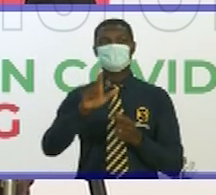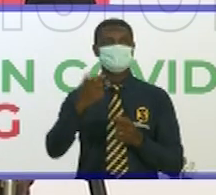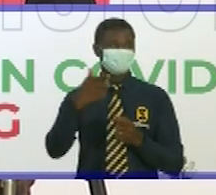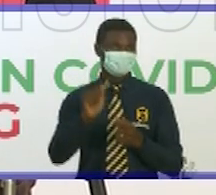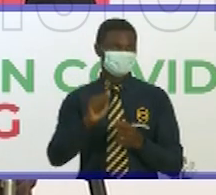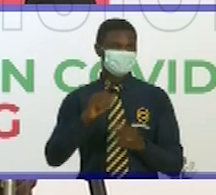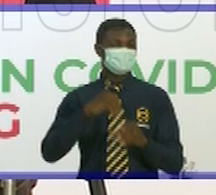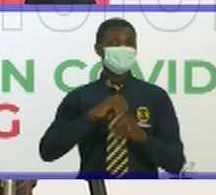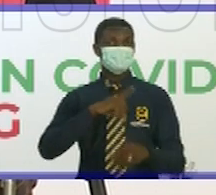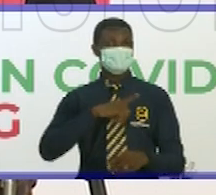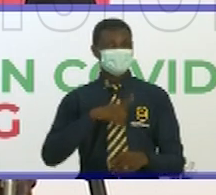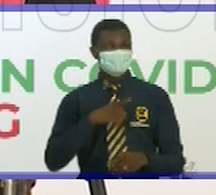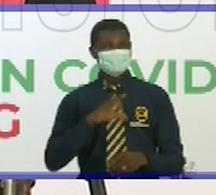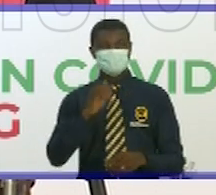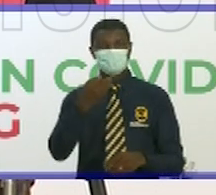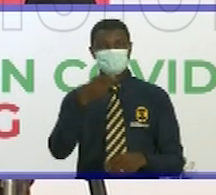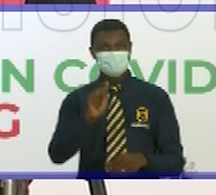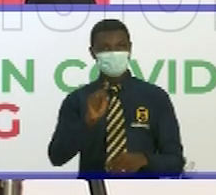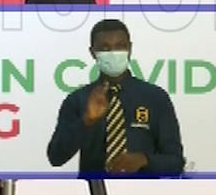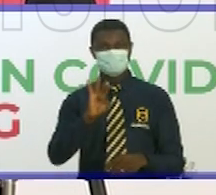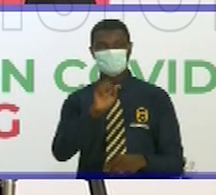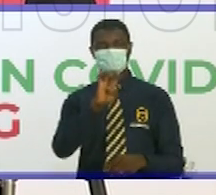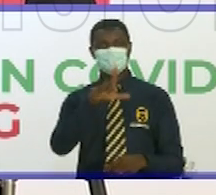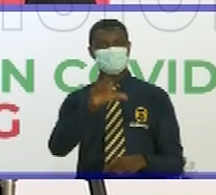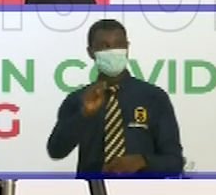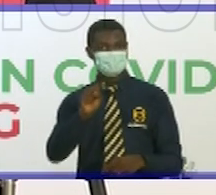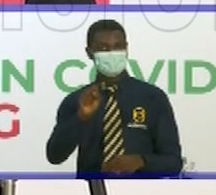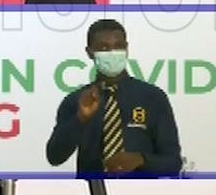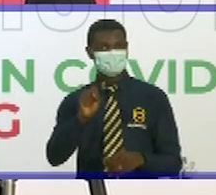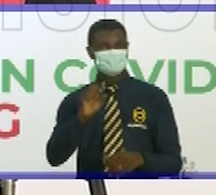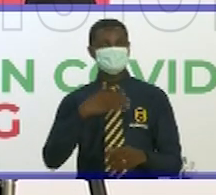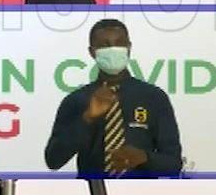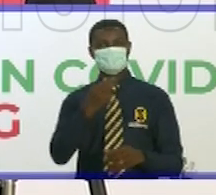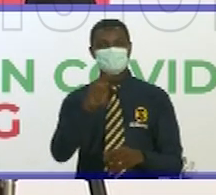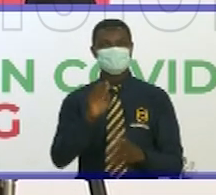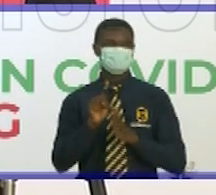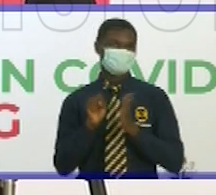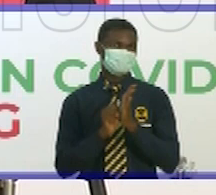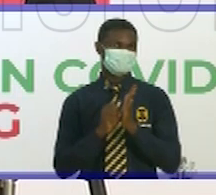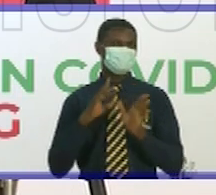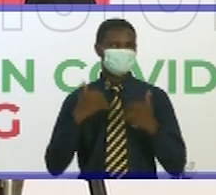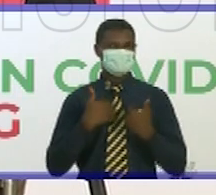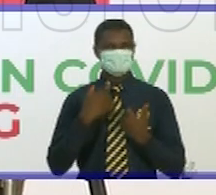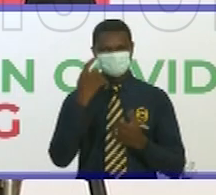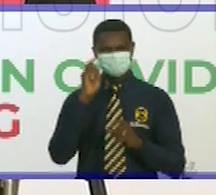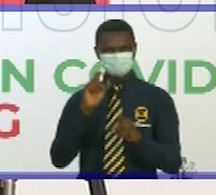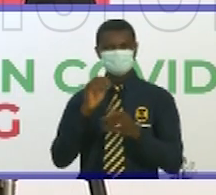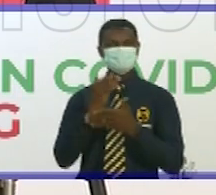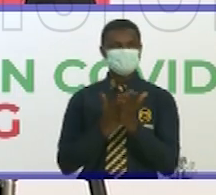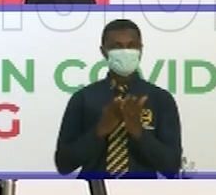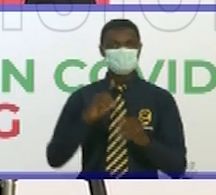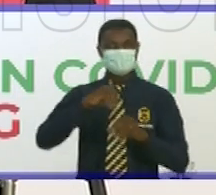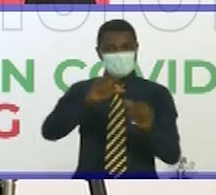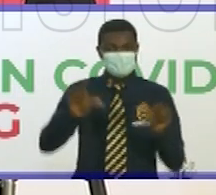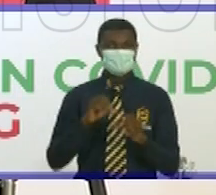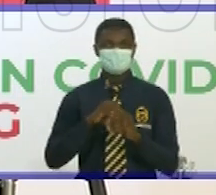Rivers, and Bayelsa State. We've already started making a lot of progress, particularly in Lagos, where some of the interventions that we have put